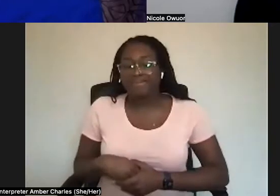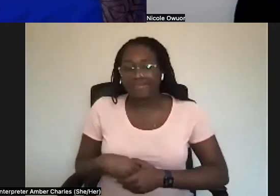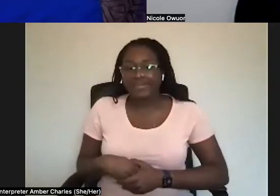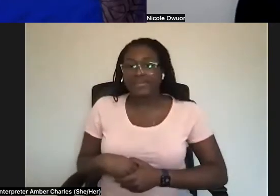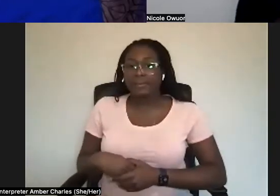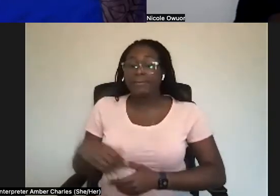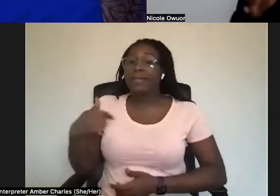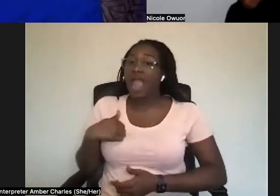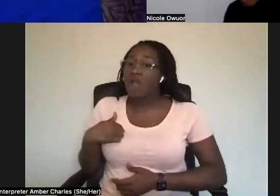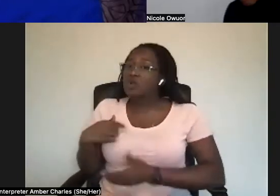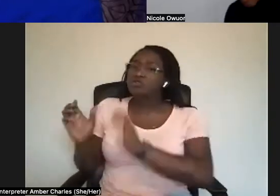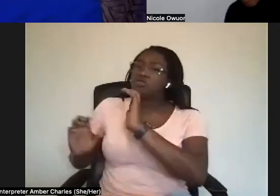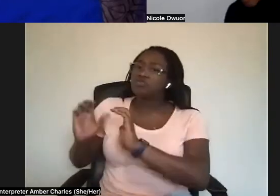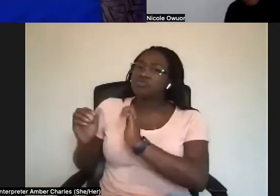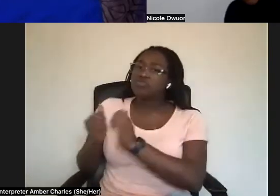on LinkedIn